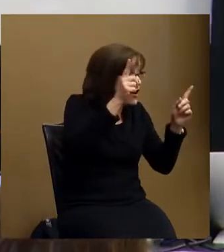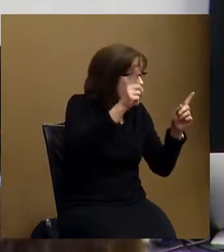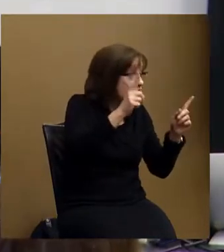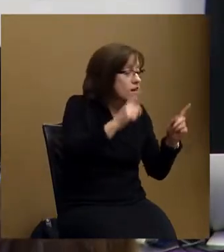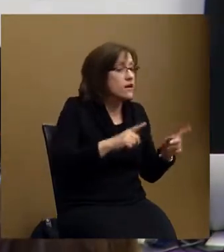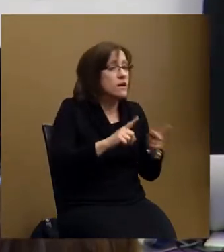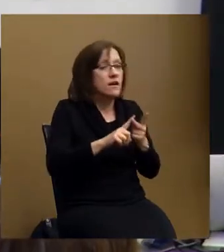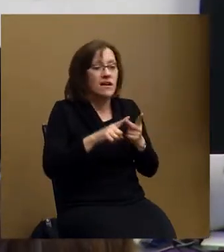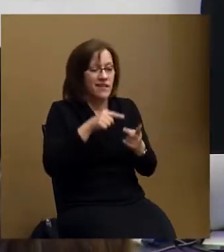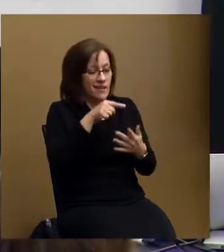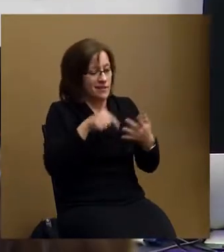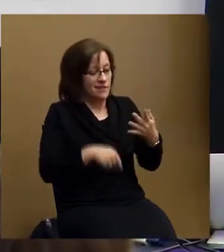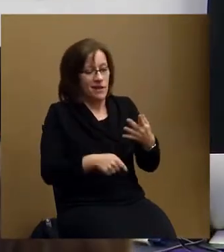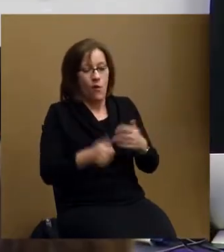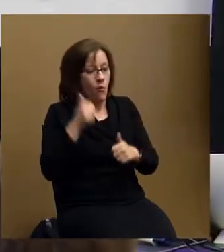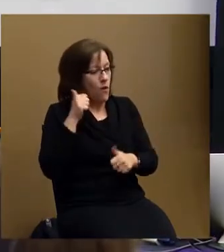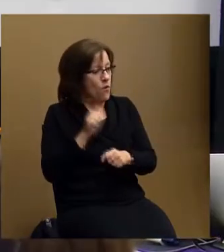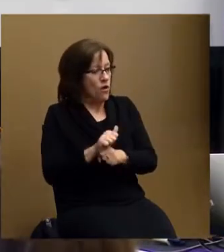of your toolbox.